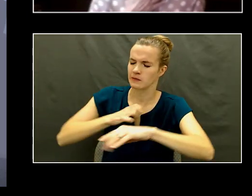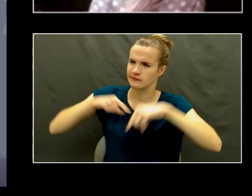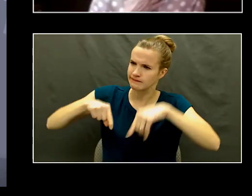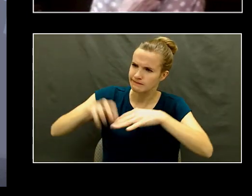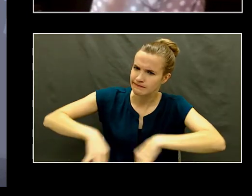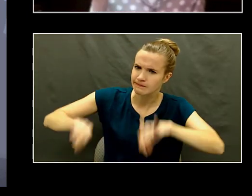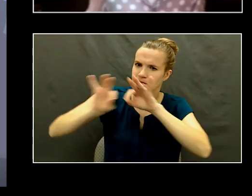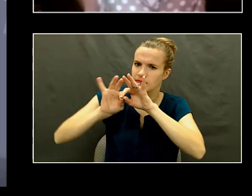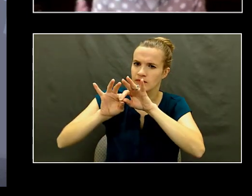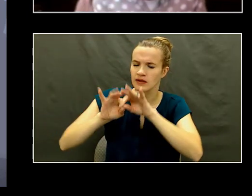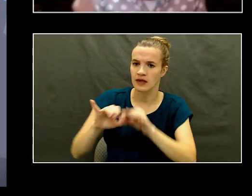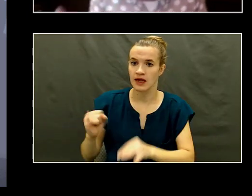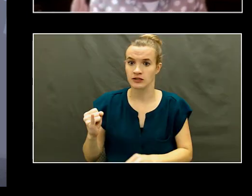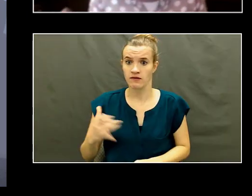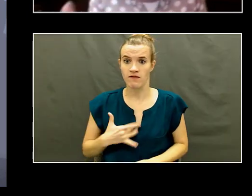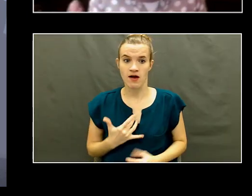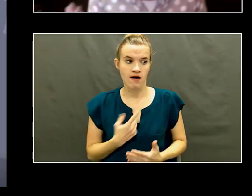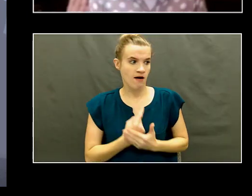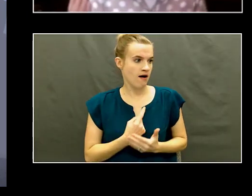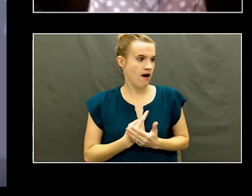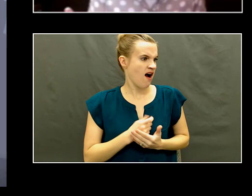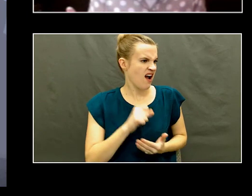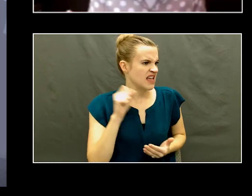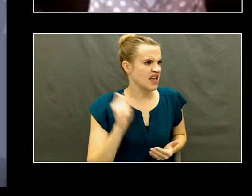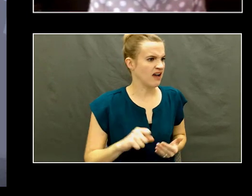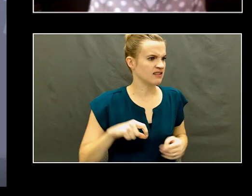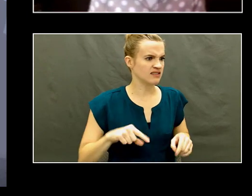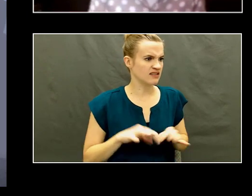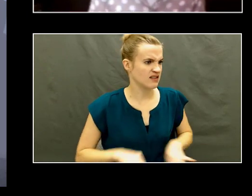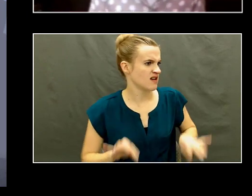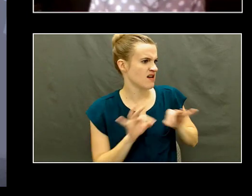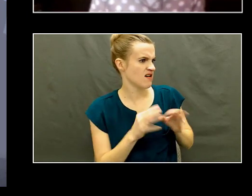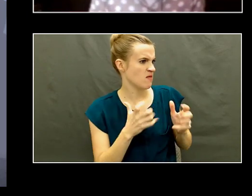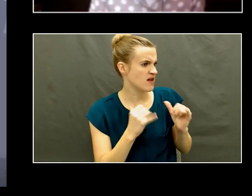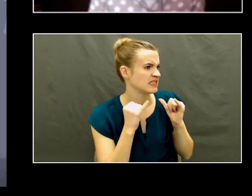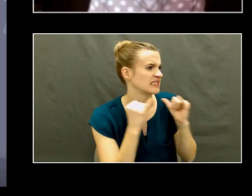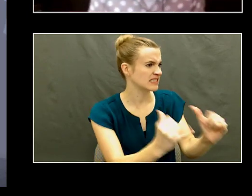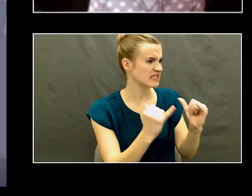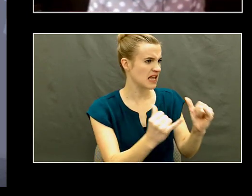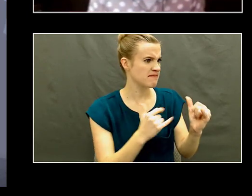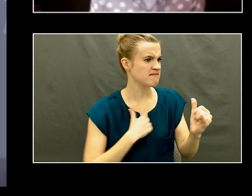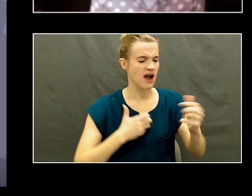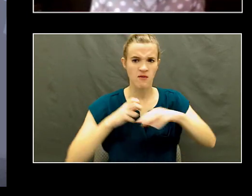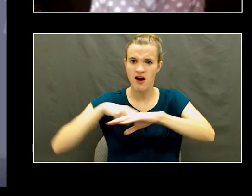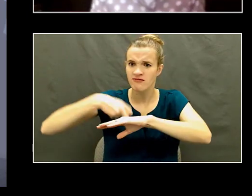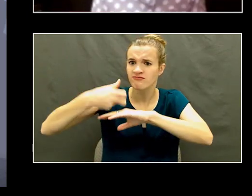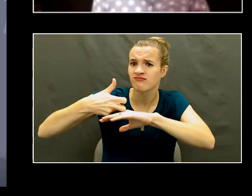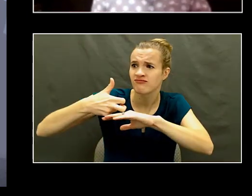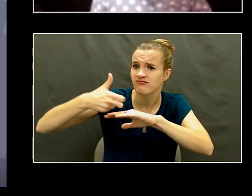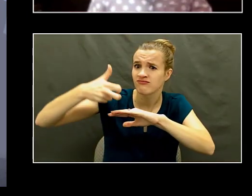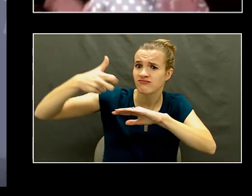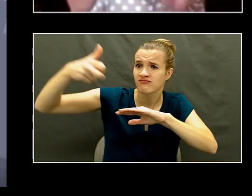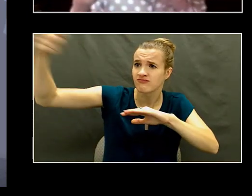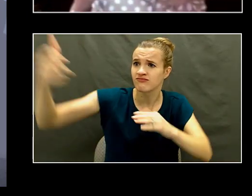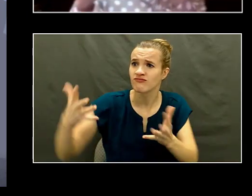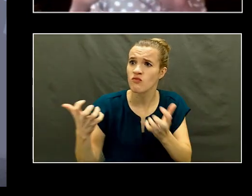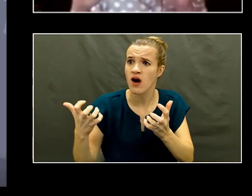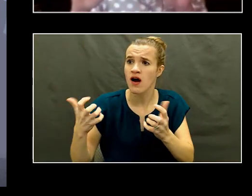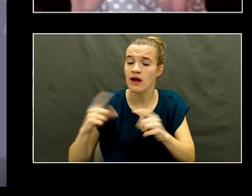heart races. This is what she has been shouting about. I want to climb the steps, she says.